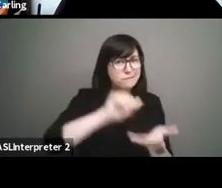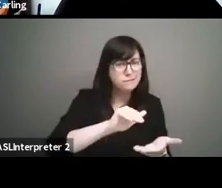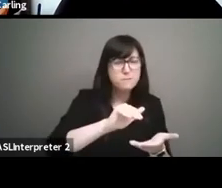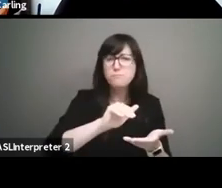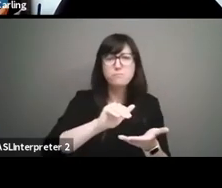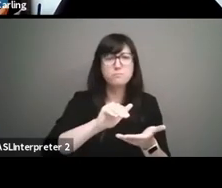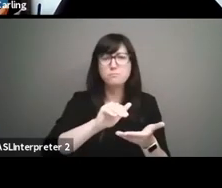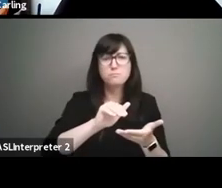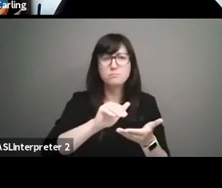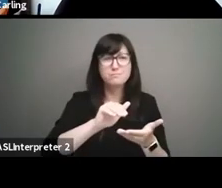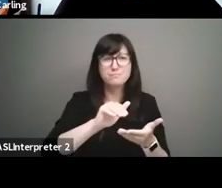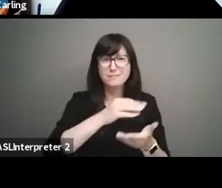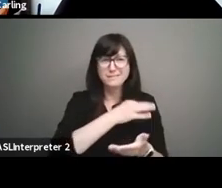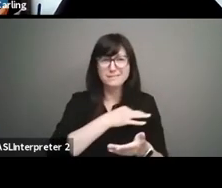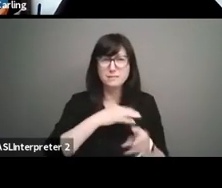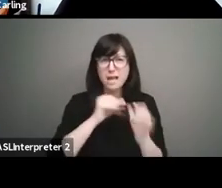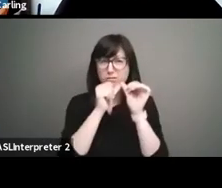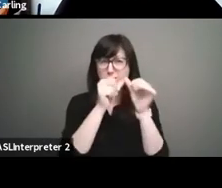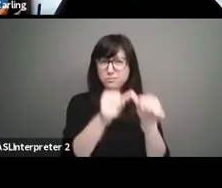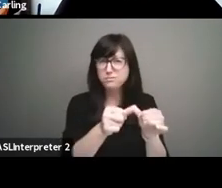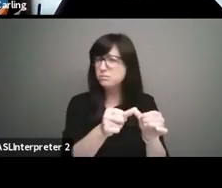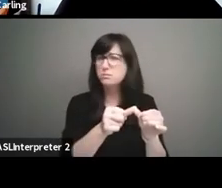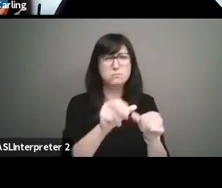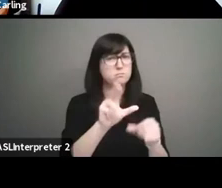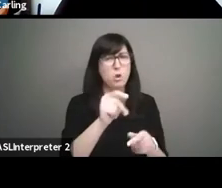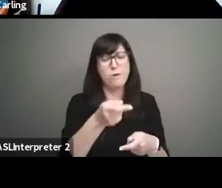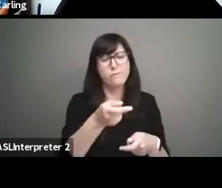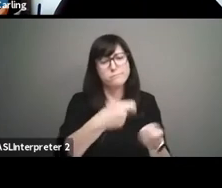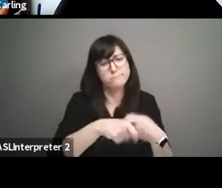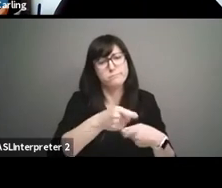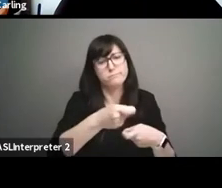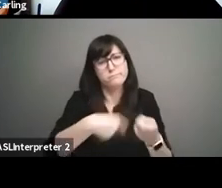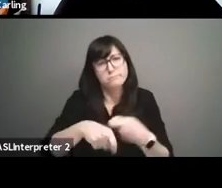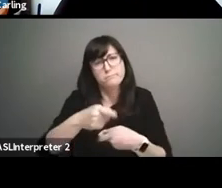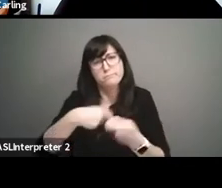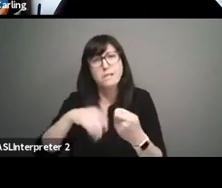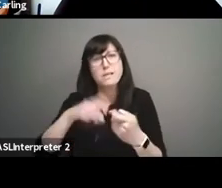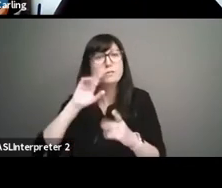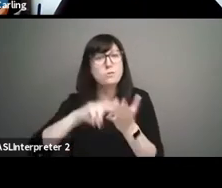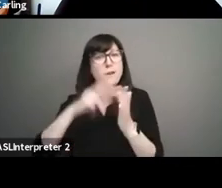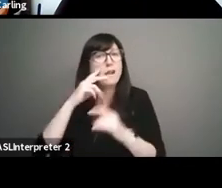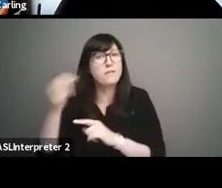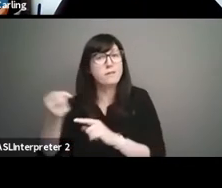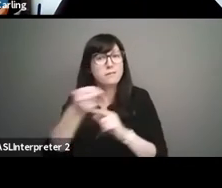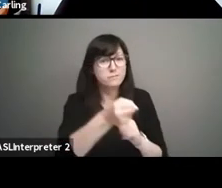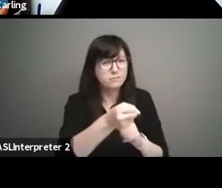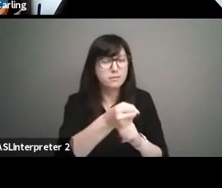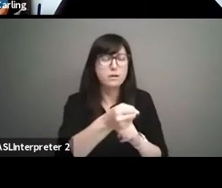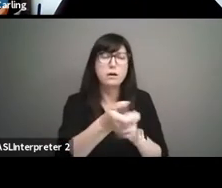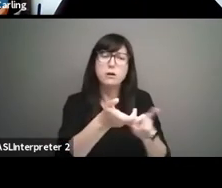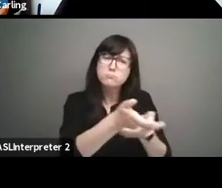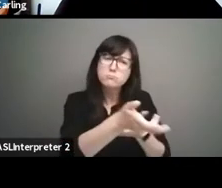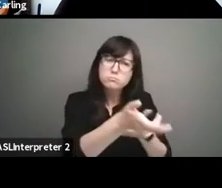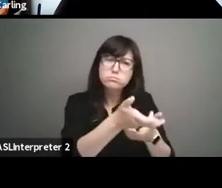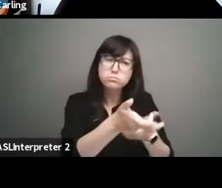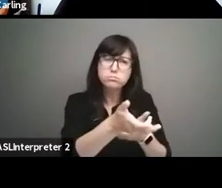of consistency. And so that interrupts relationships that are built. It interrupts trust that young people